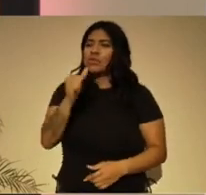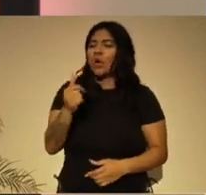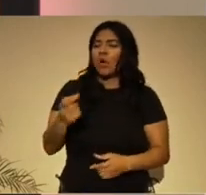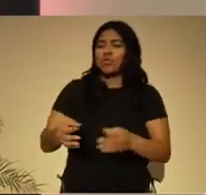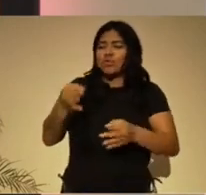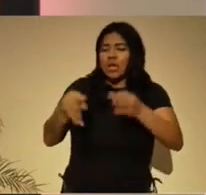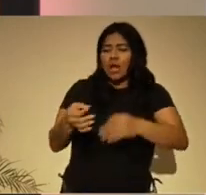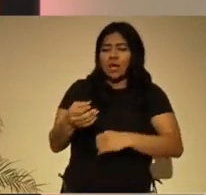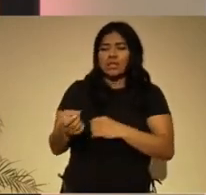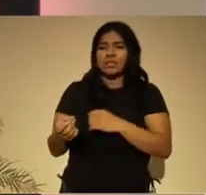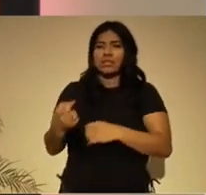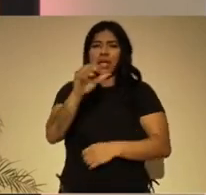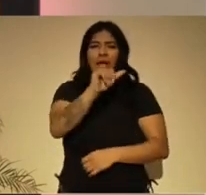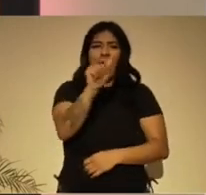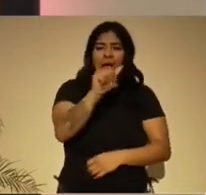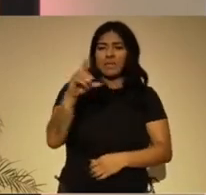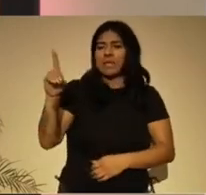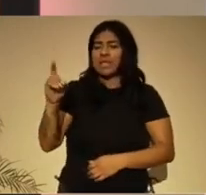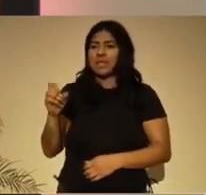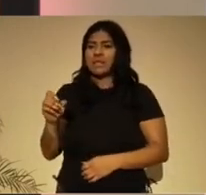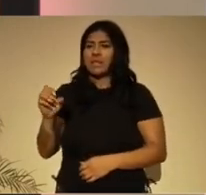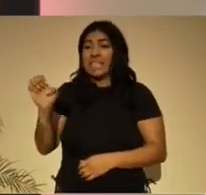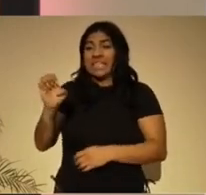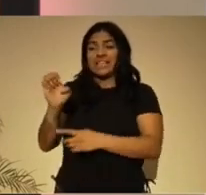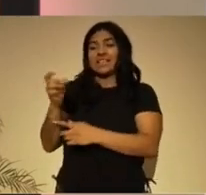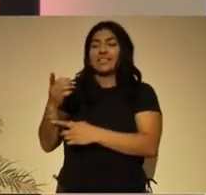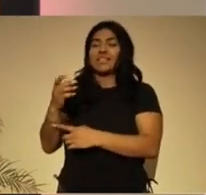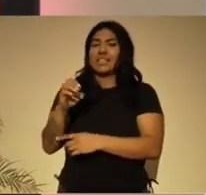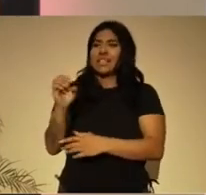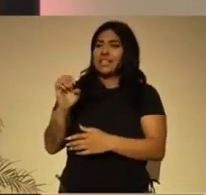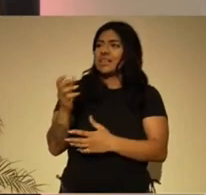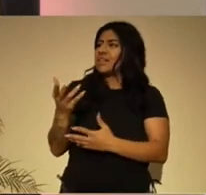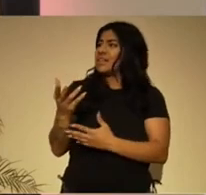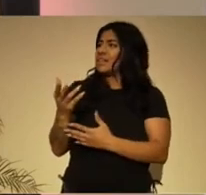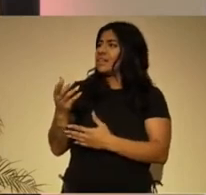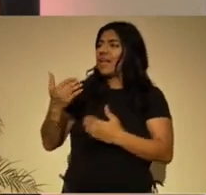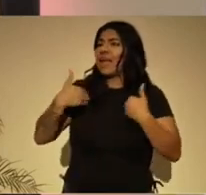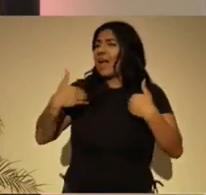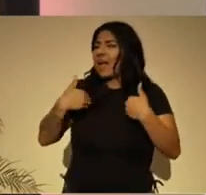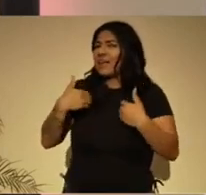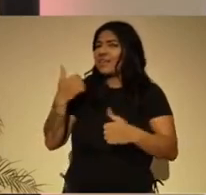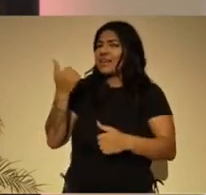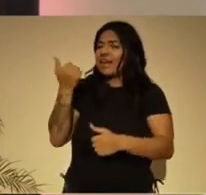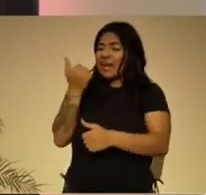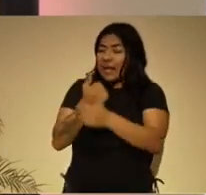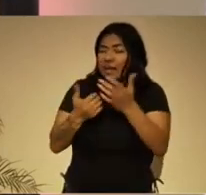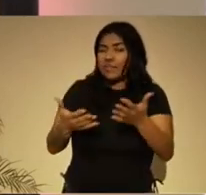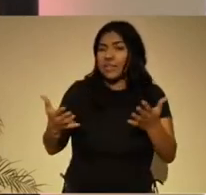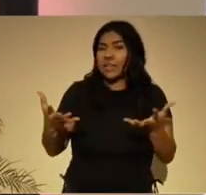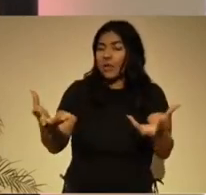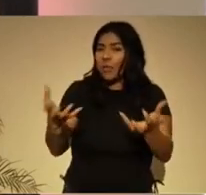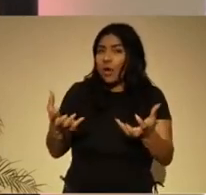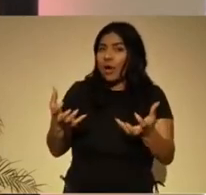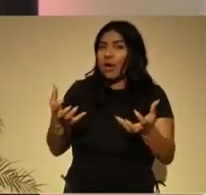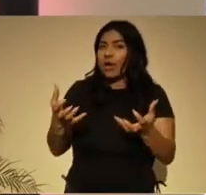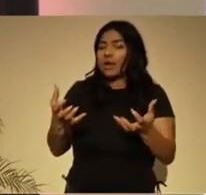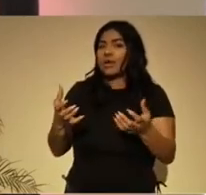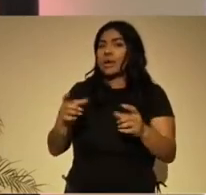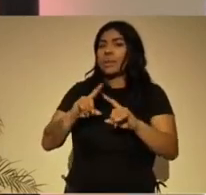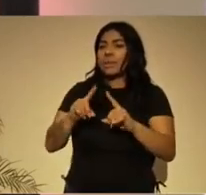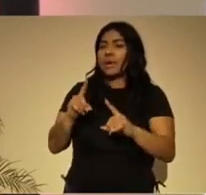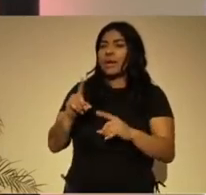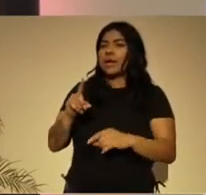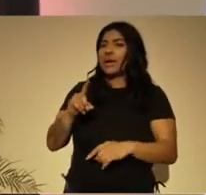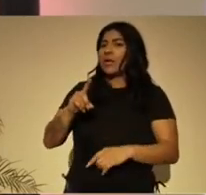so quickly, but they had access to everything there except this tree. And they're